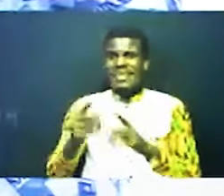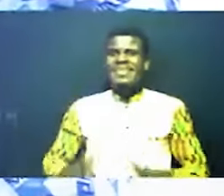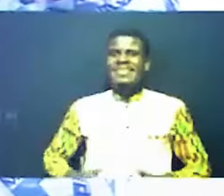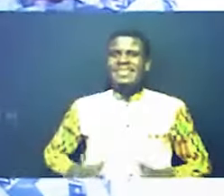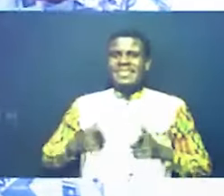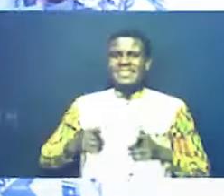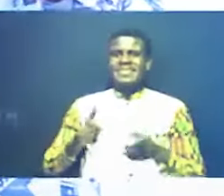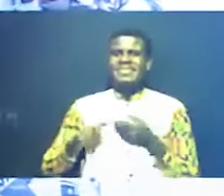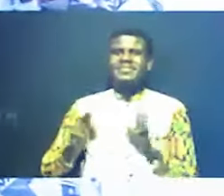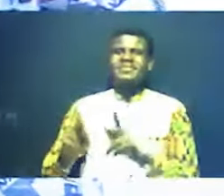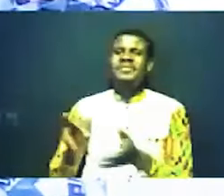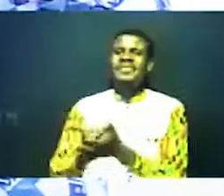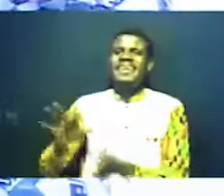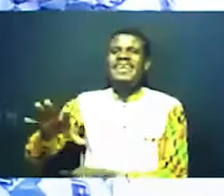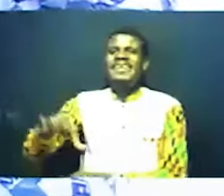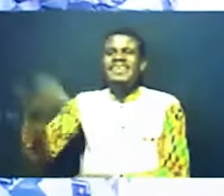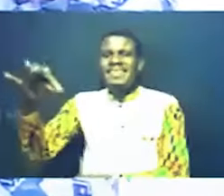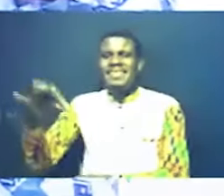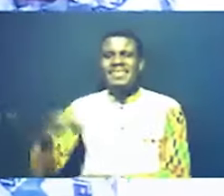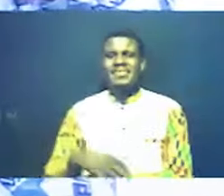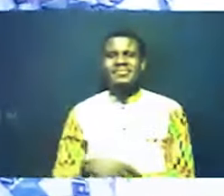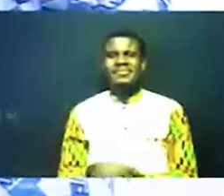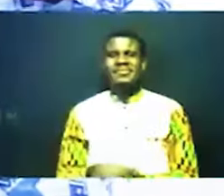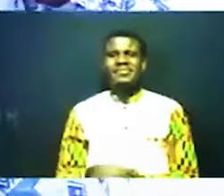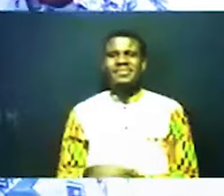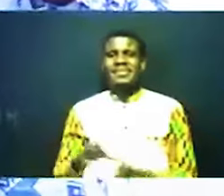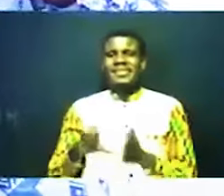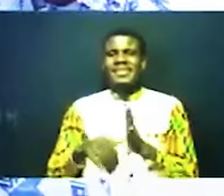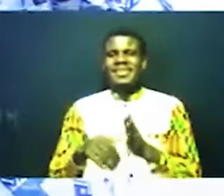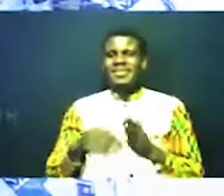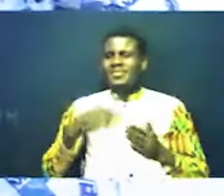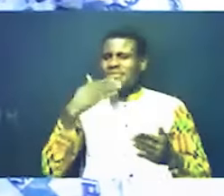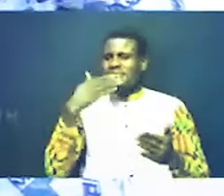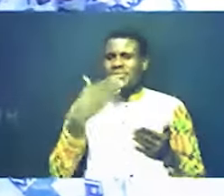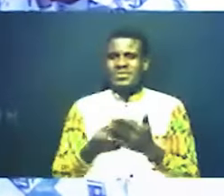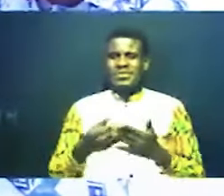find them and health to one's whole body.